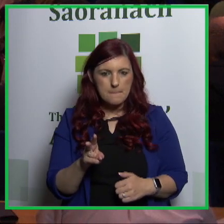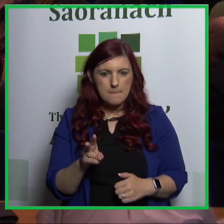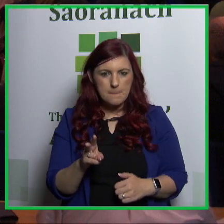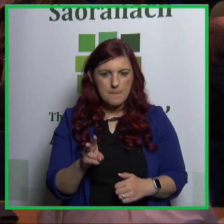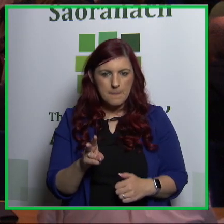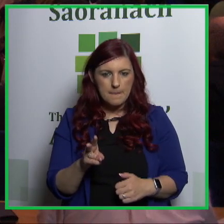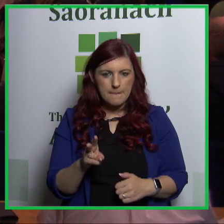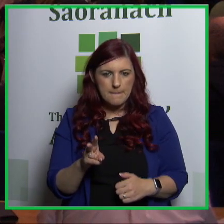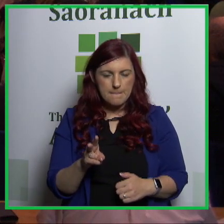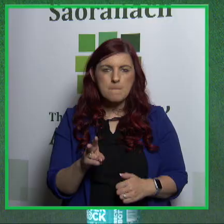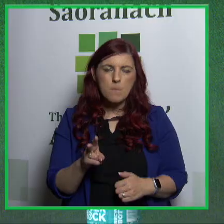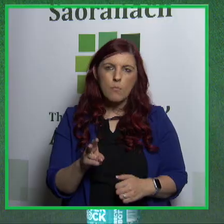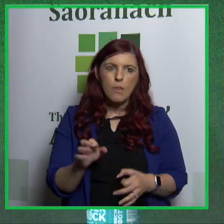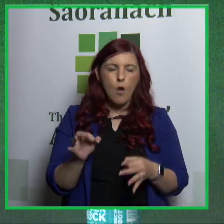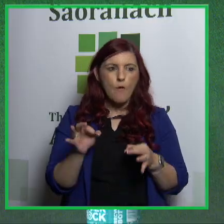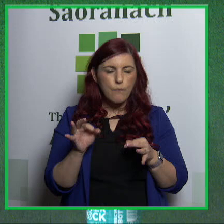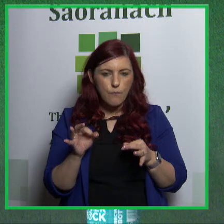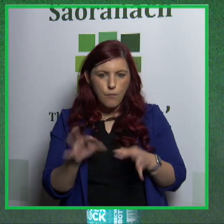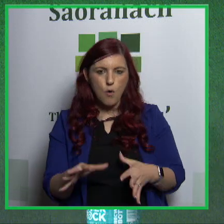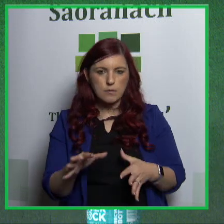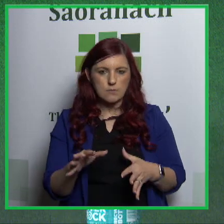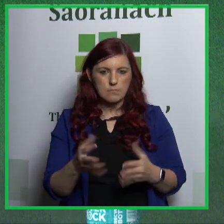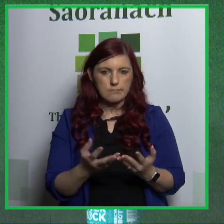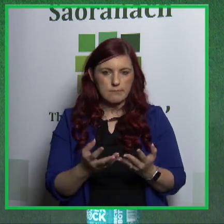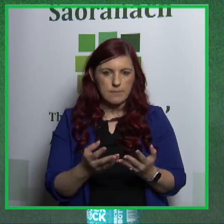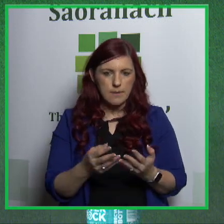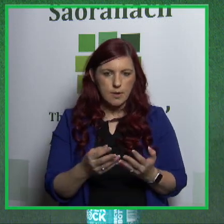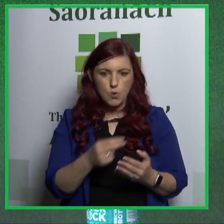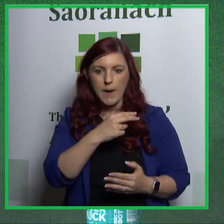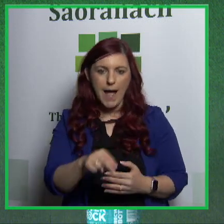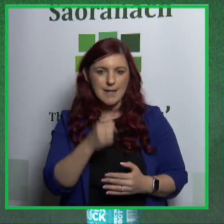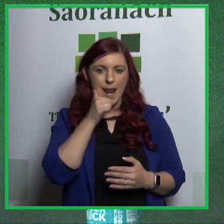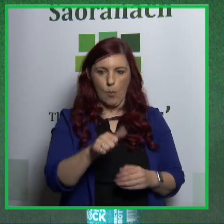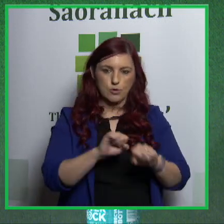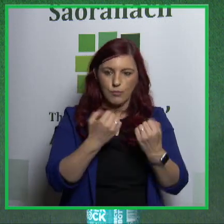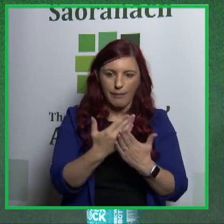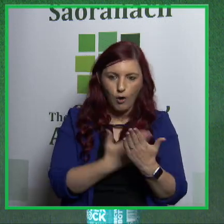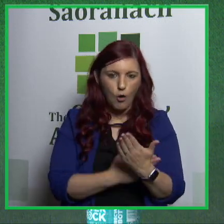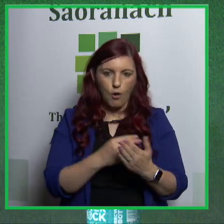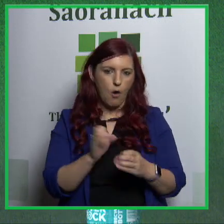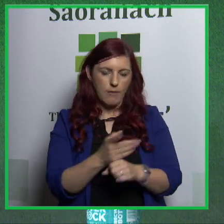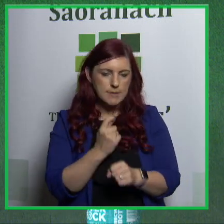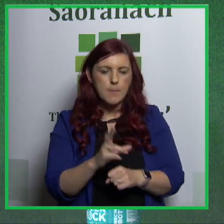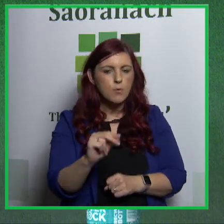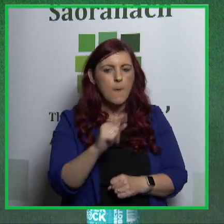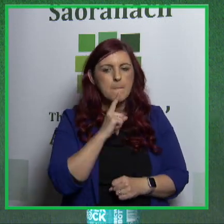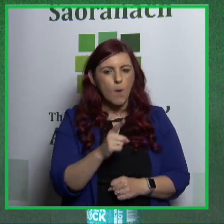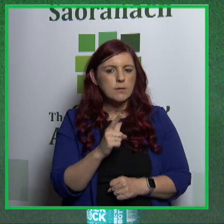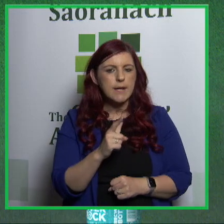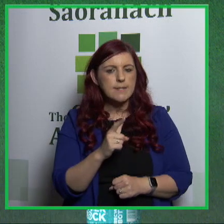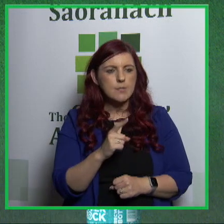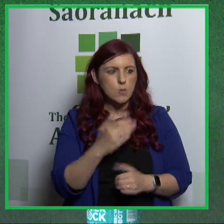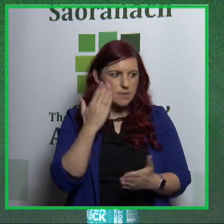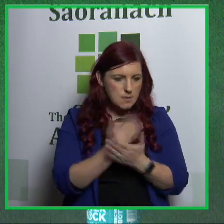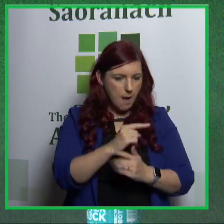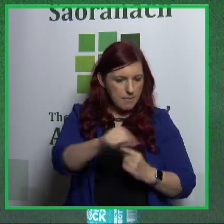away. I know I obviously everyone can't get away with, you know what I mean, what they're doing, but it's to break the cycle. And